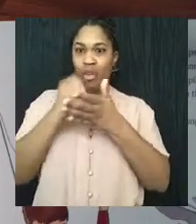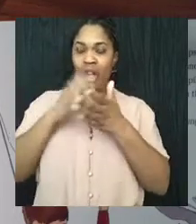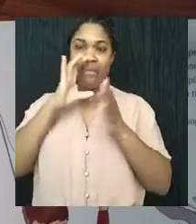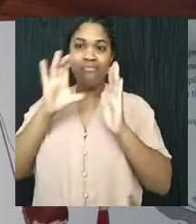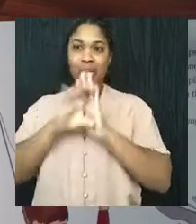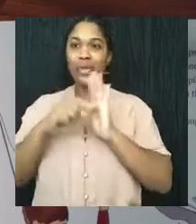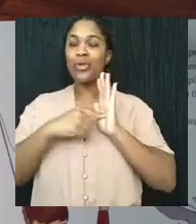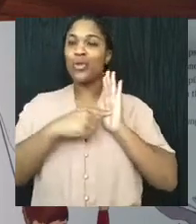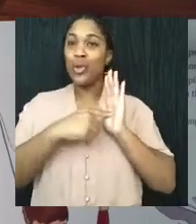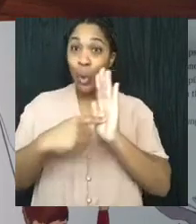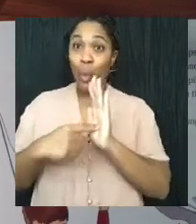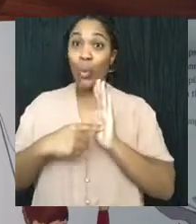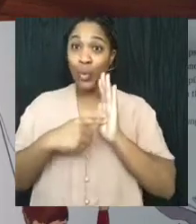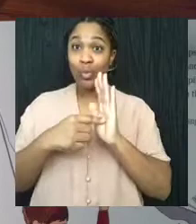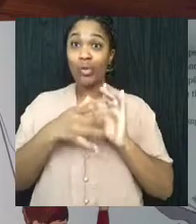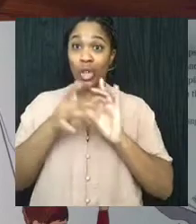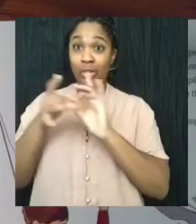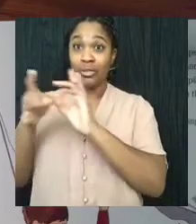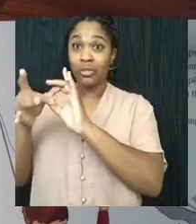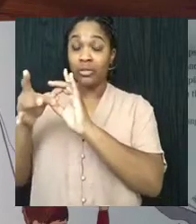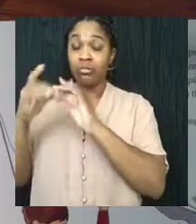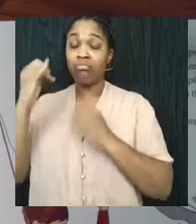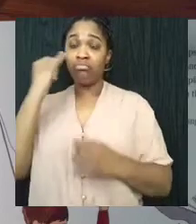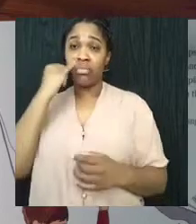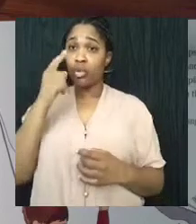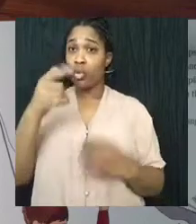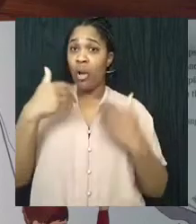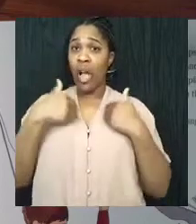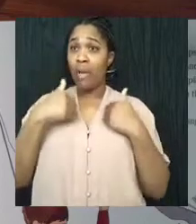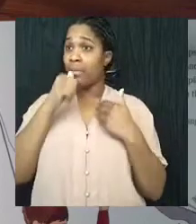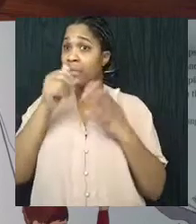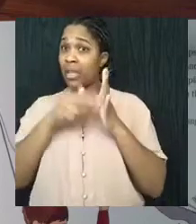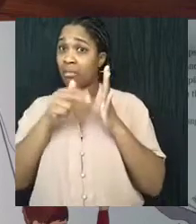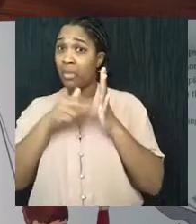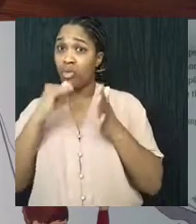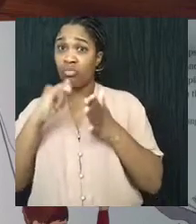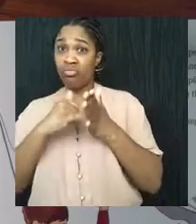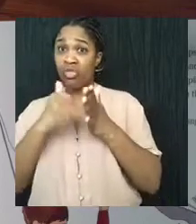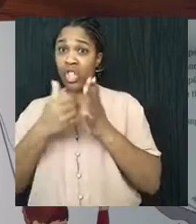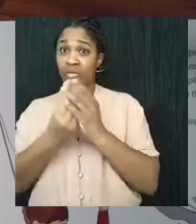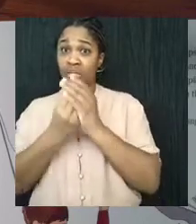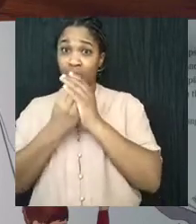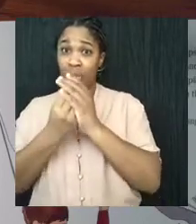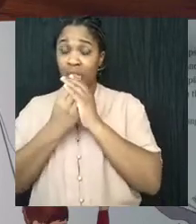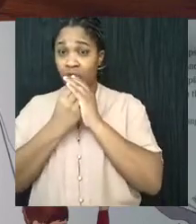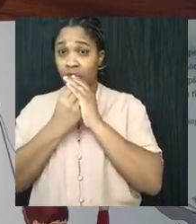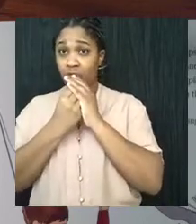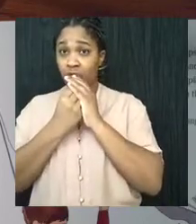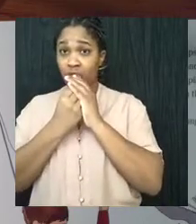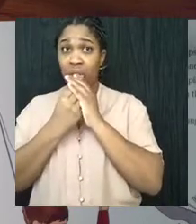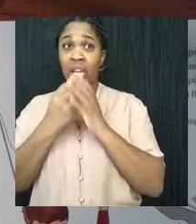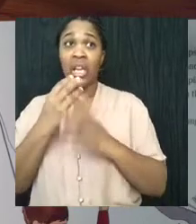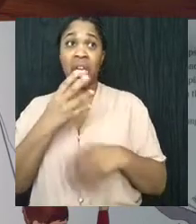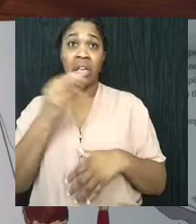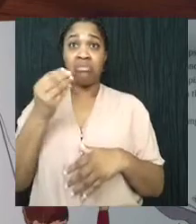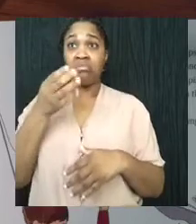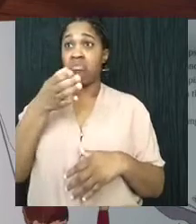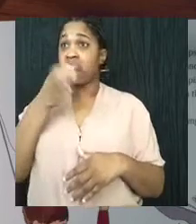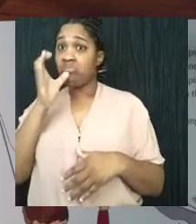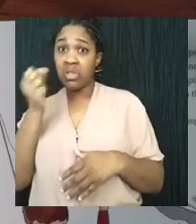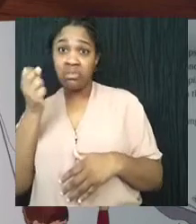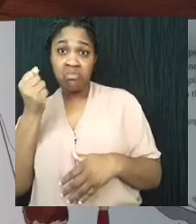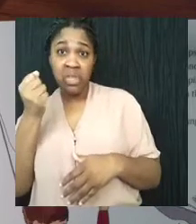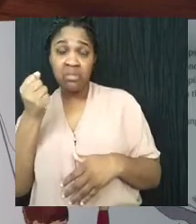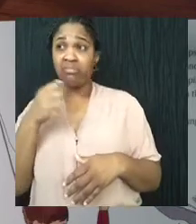them. If you had a peanut butter and jelly sandwich, a glass of milk, and an